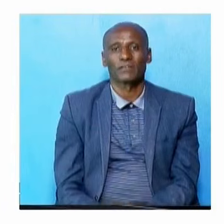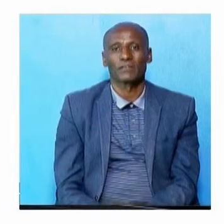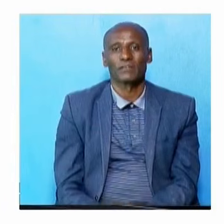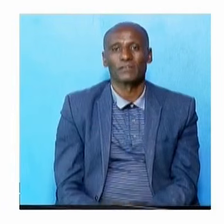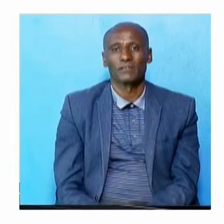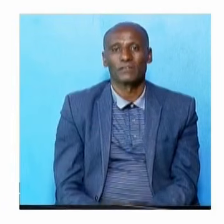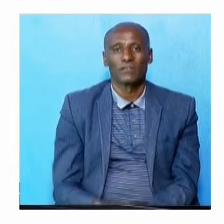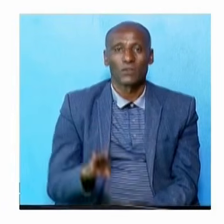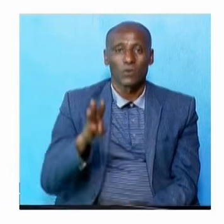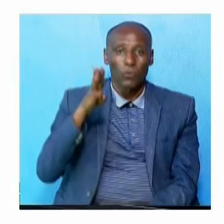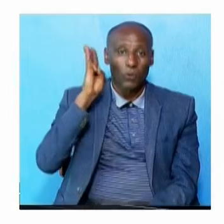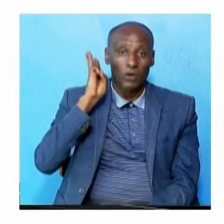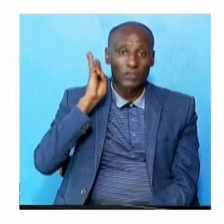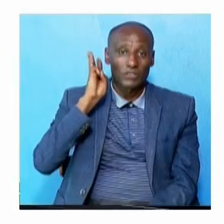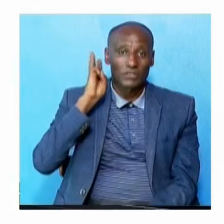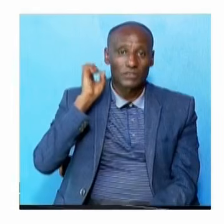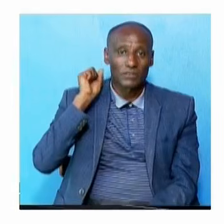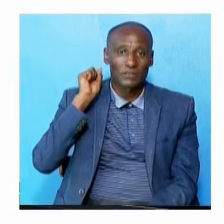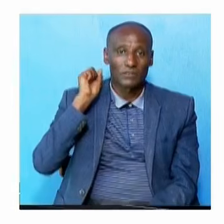was